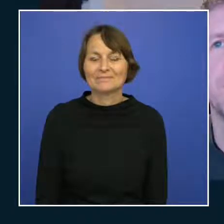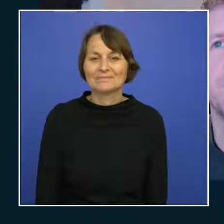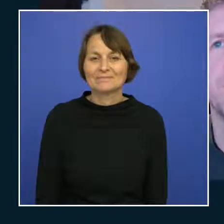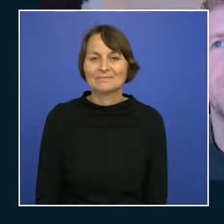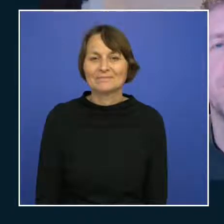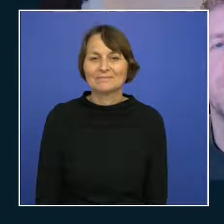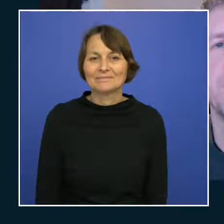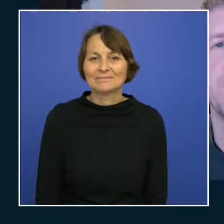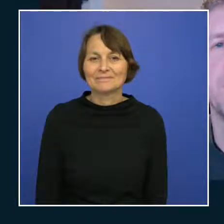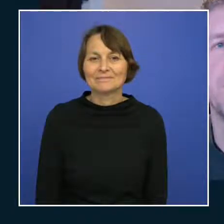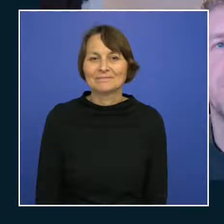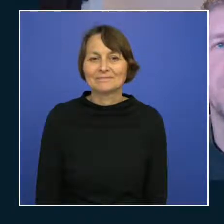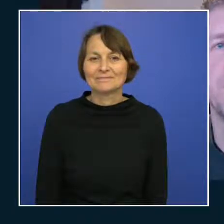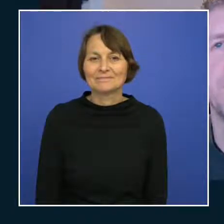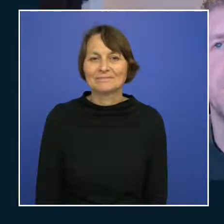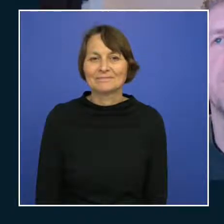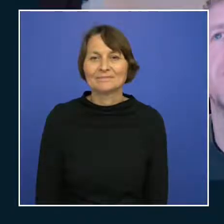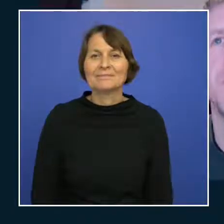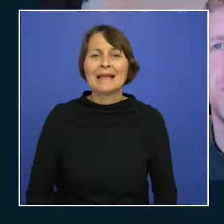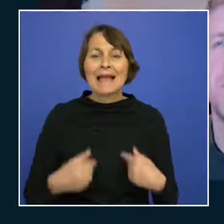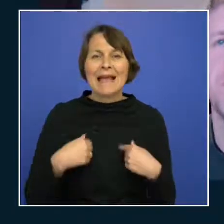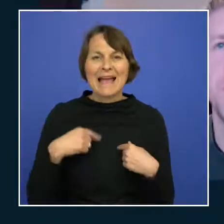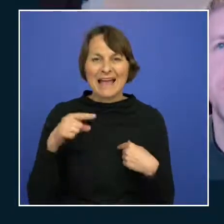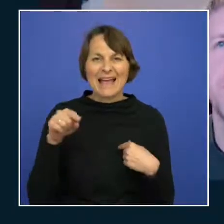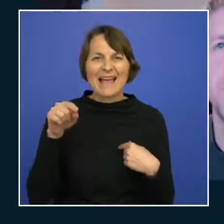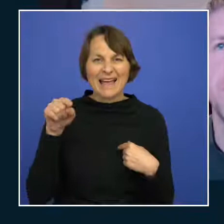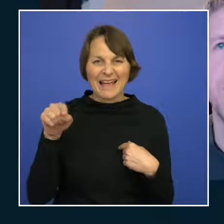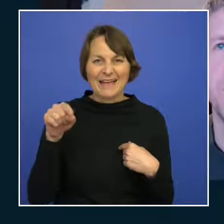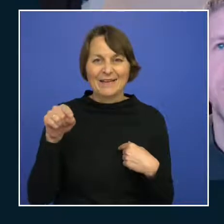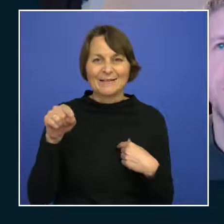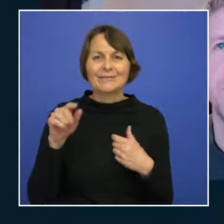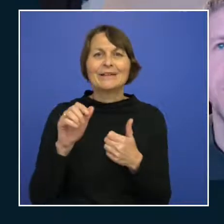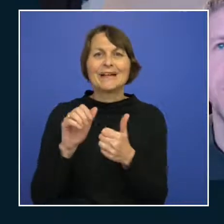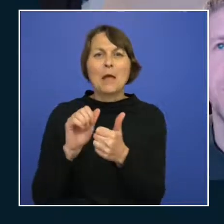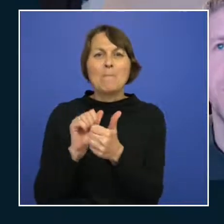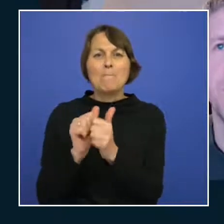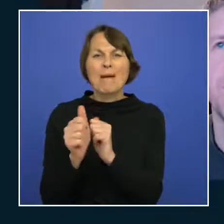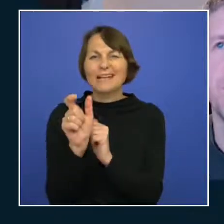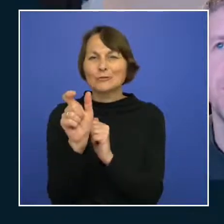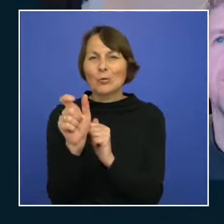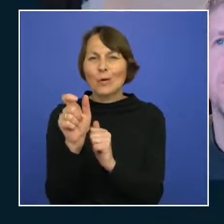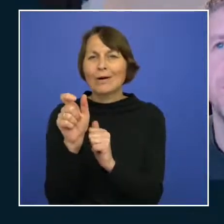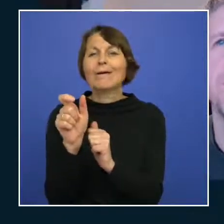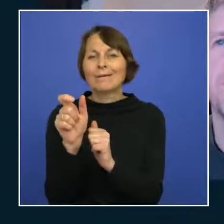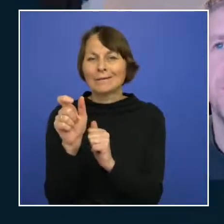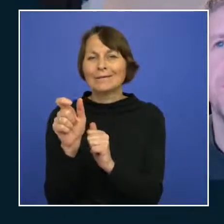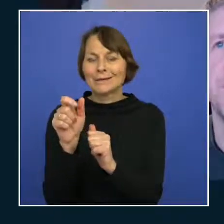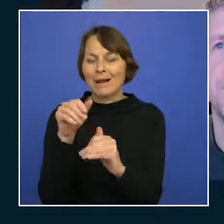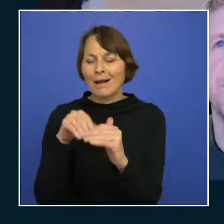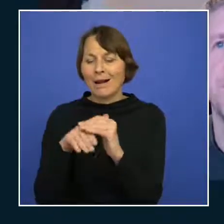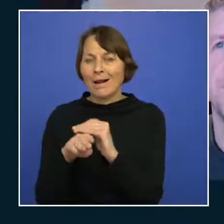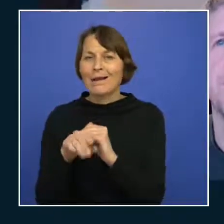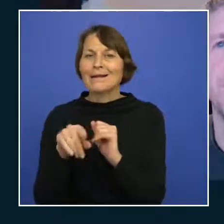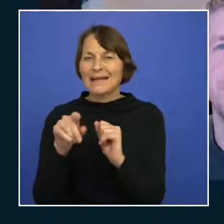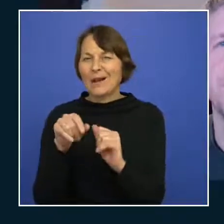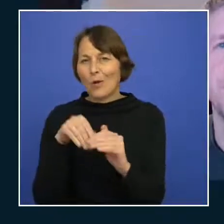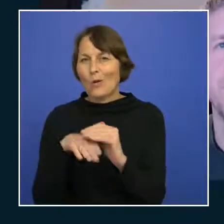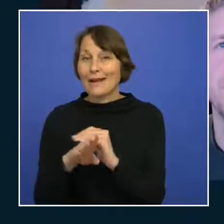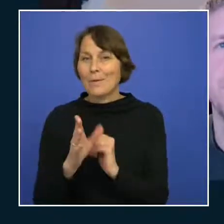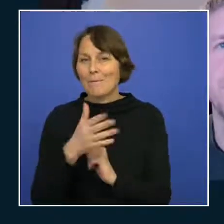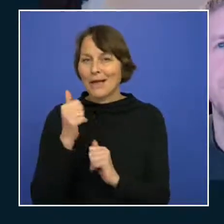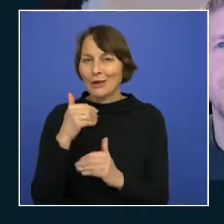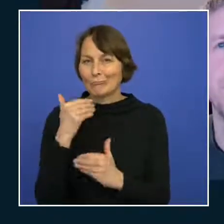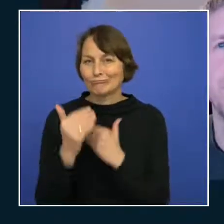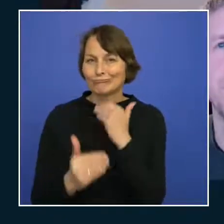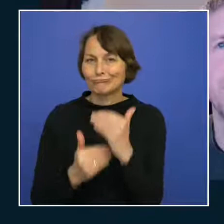a password from the guest house that could allow me to log in with DS, which should be better. So I'm just going to pass